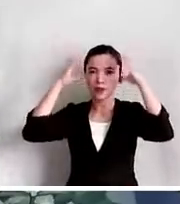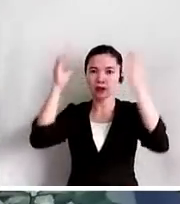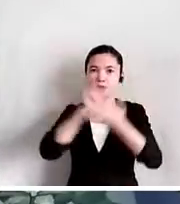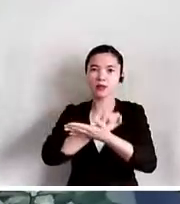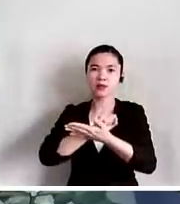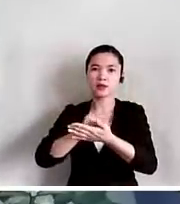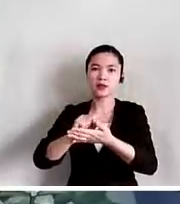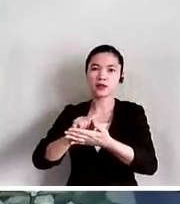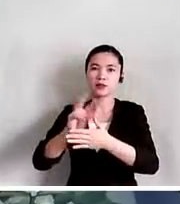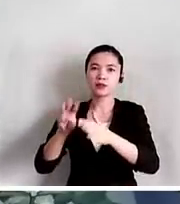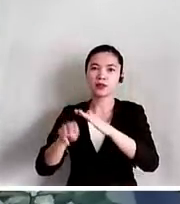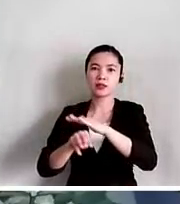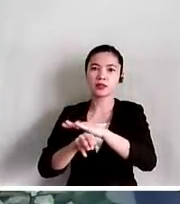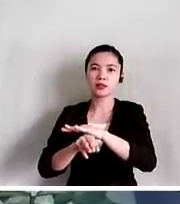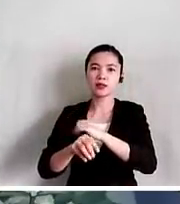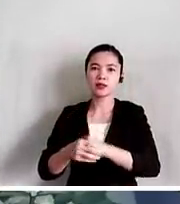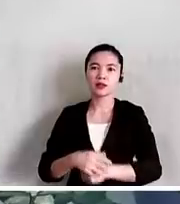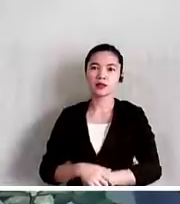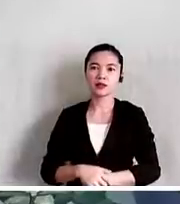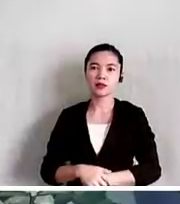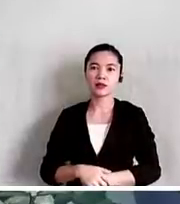mysteries.